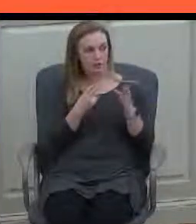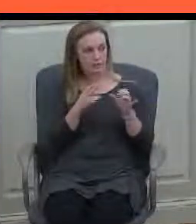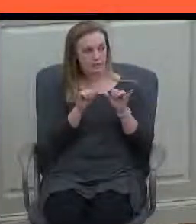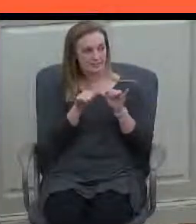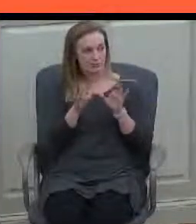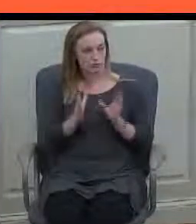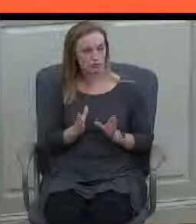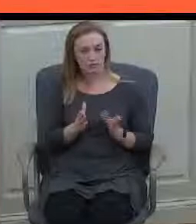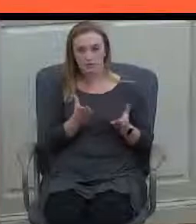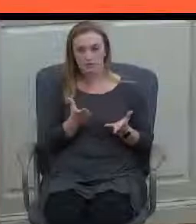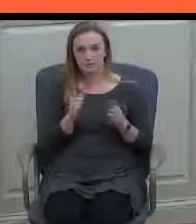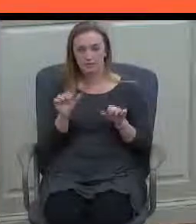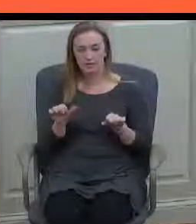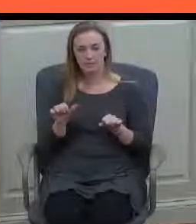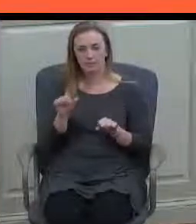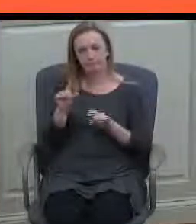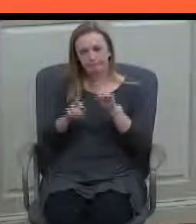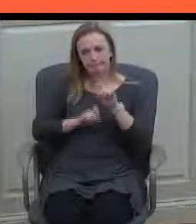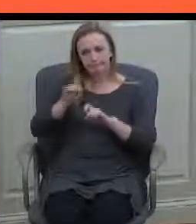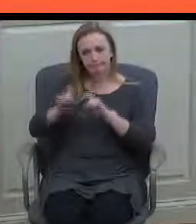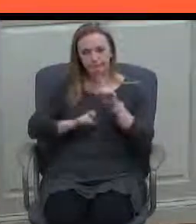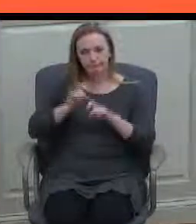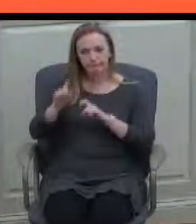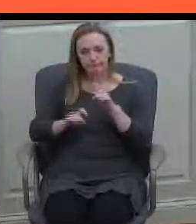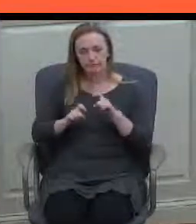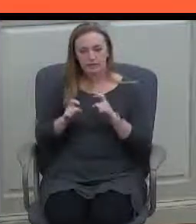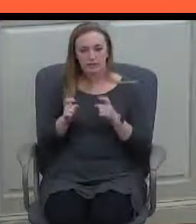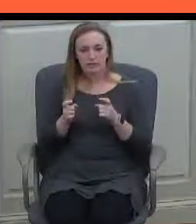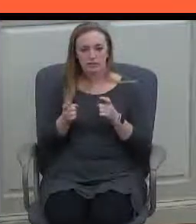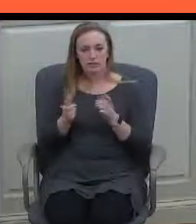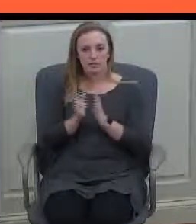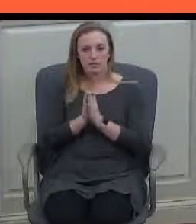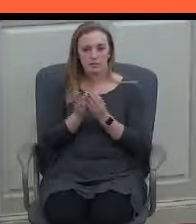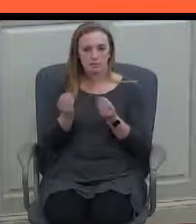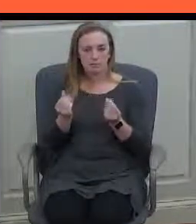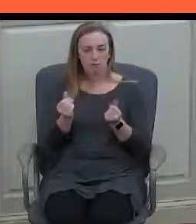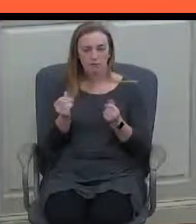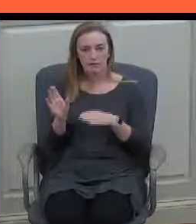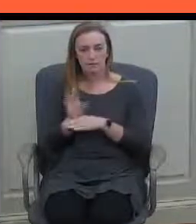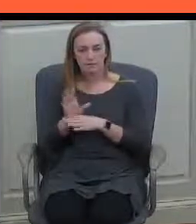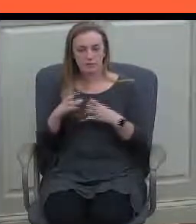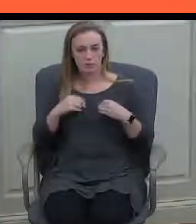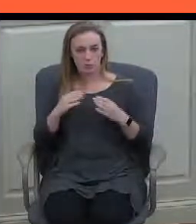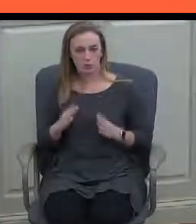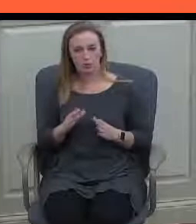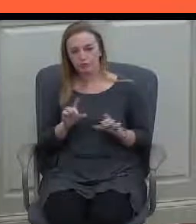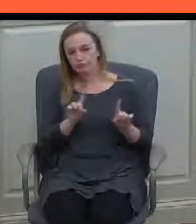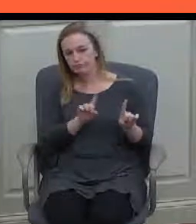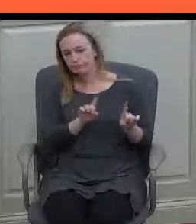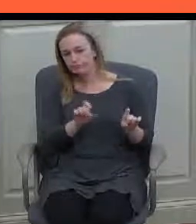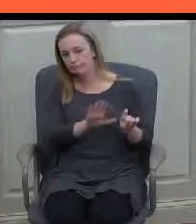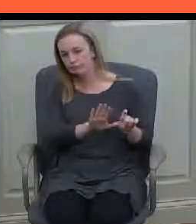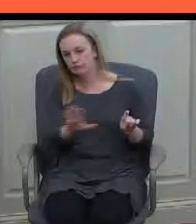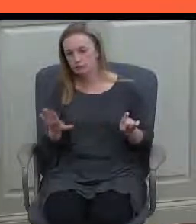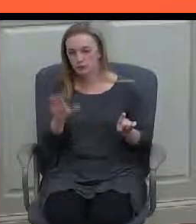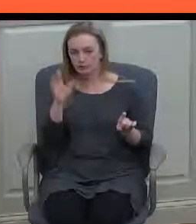to ask a bunch of the property and business owners along this corridor.